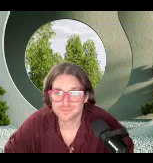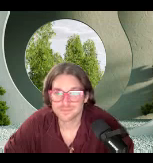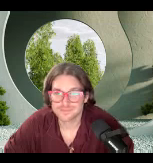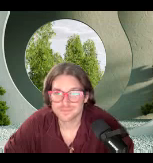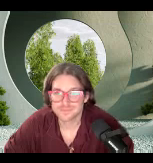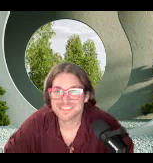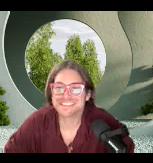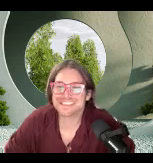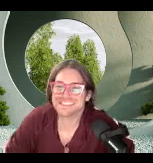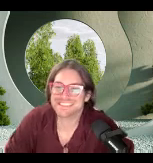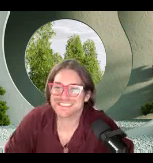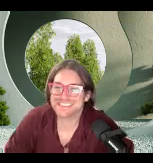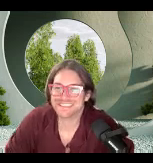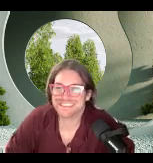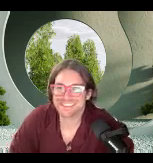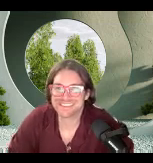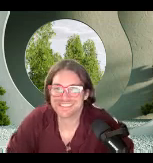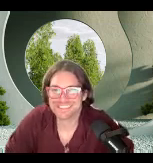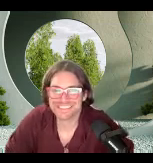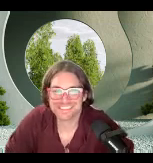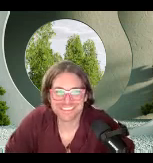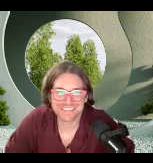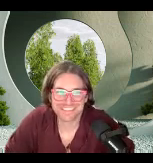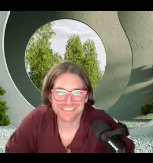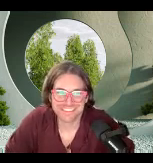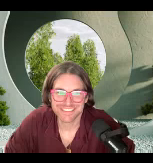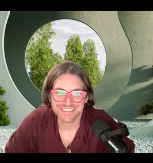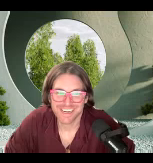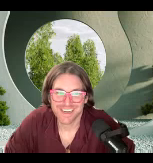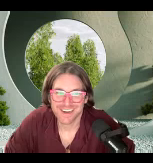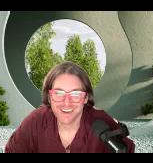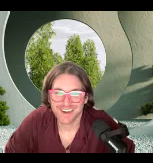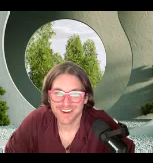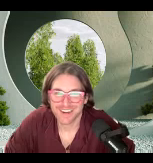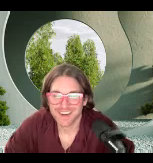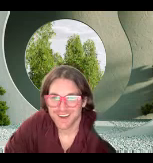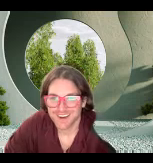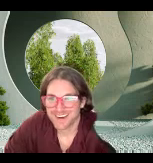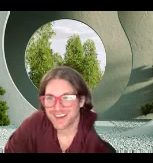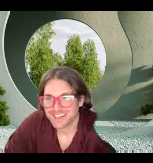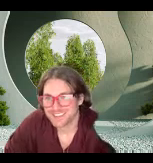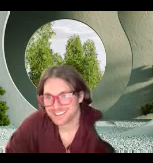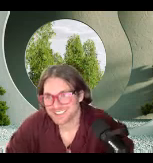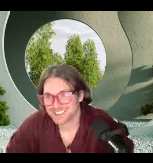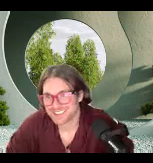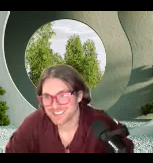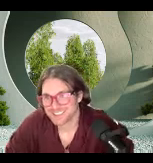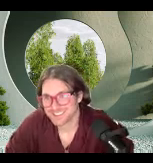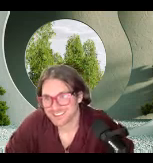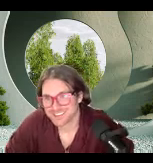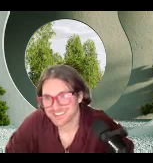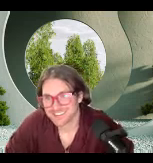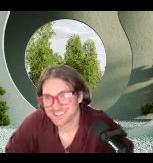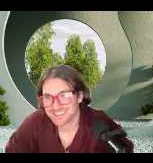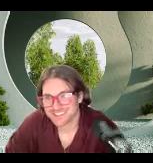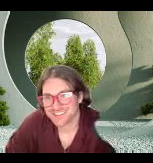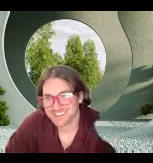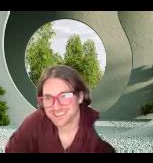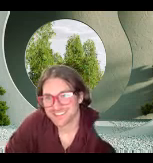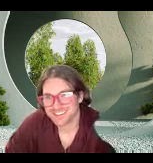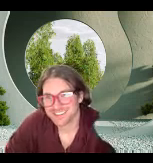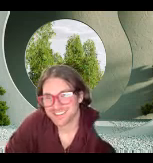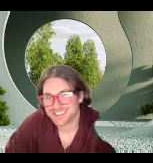60 seconds, but hopefully I was close. In this last one, we had a little foreshadowing earlier about it,